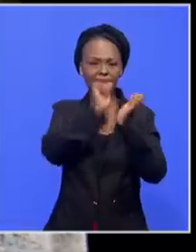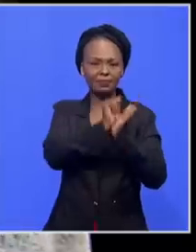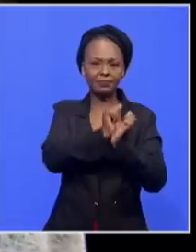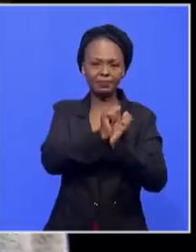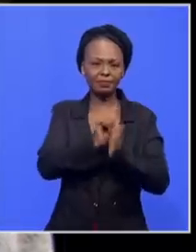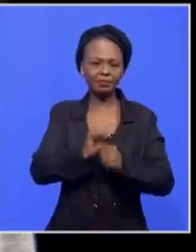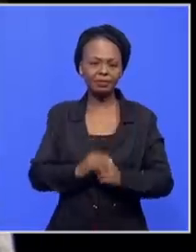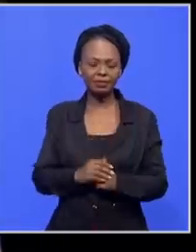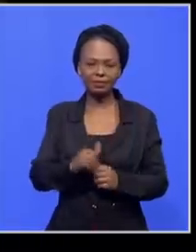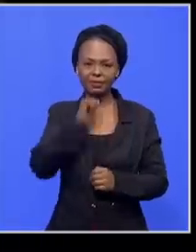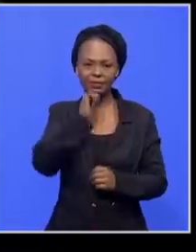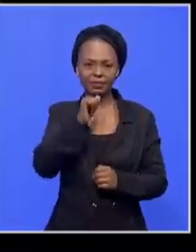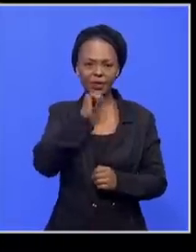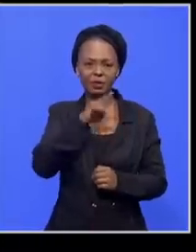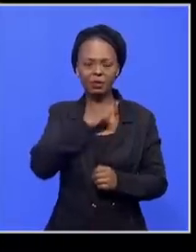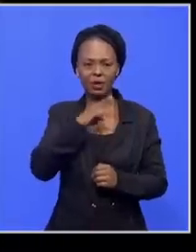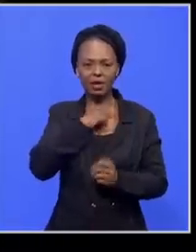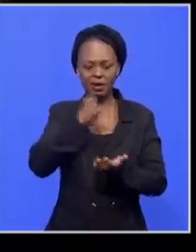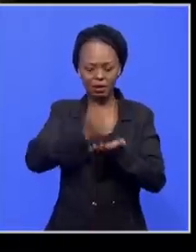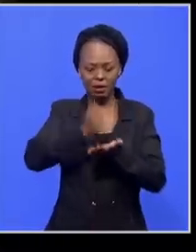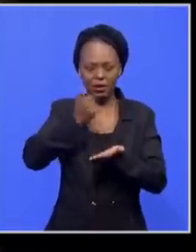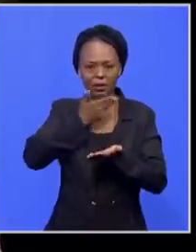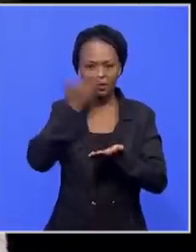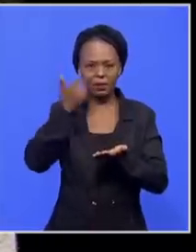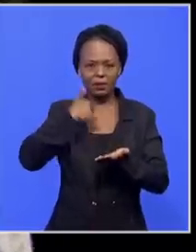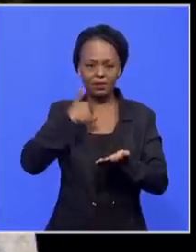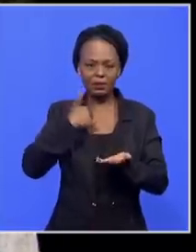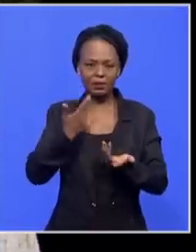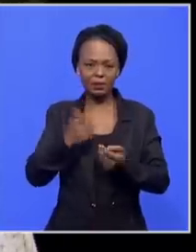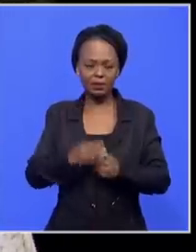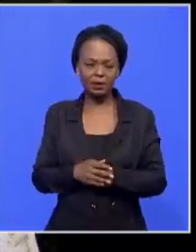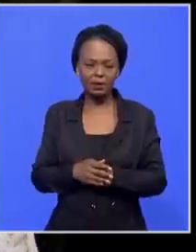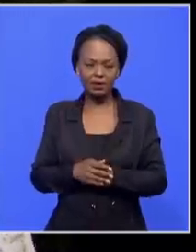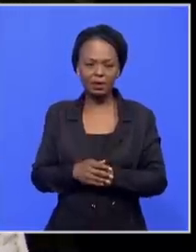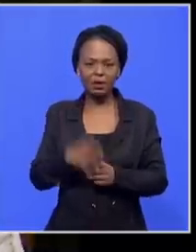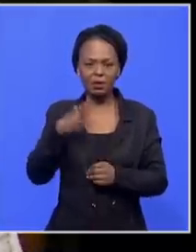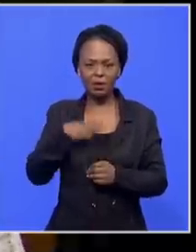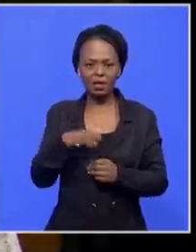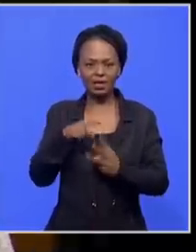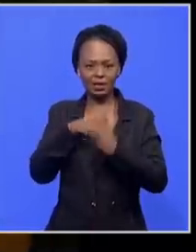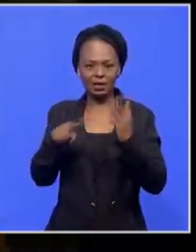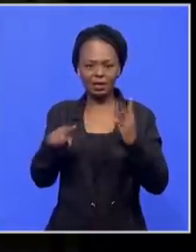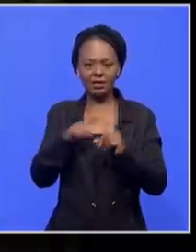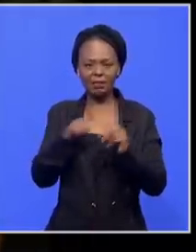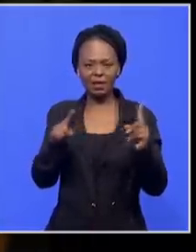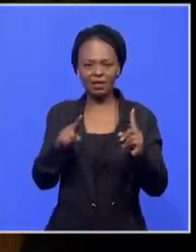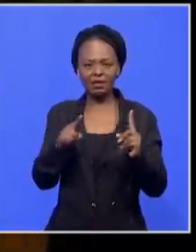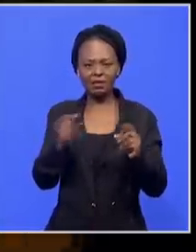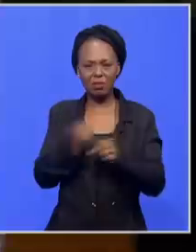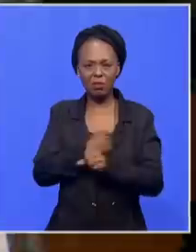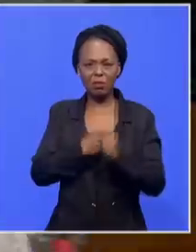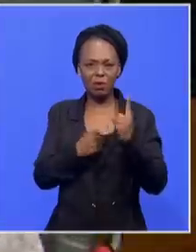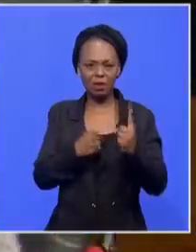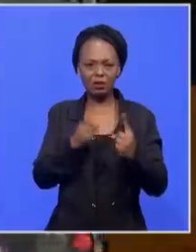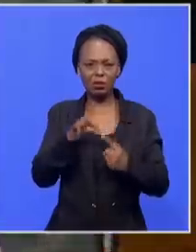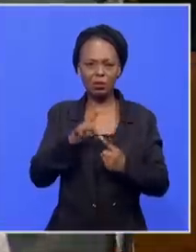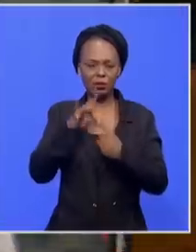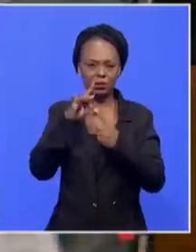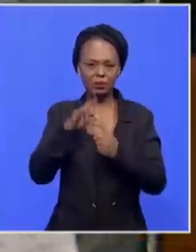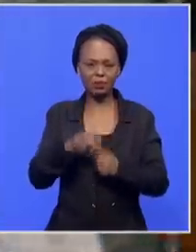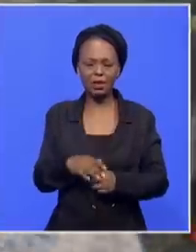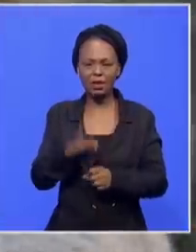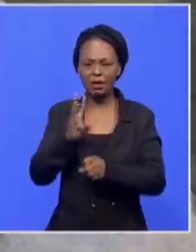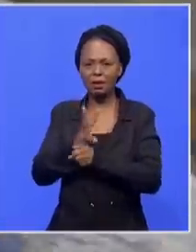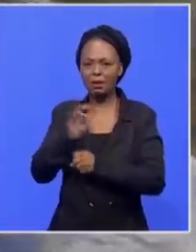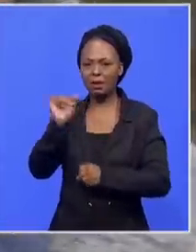okay, not options, it's just one option. They're making it 3, but it's one option. Your mother is gone.